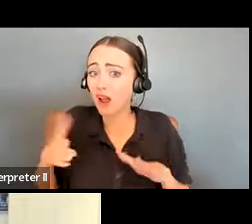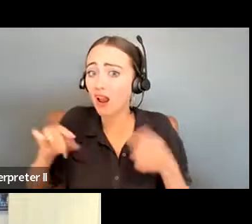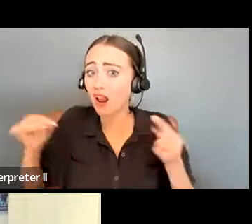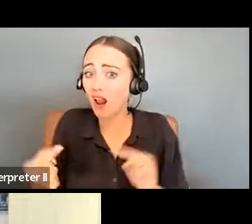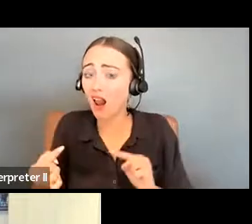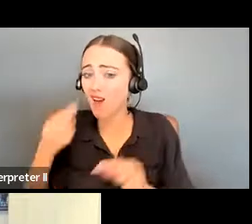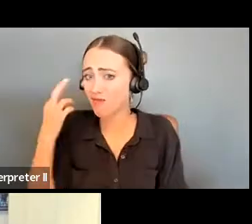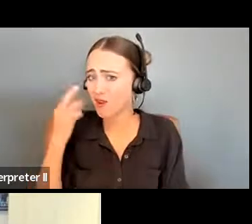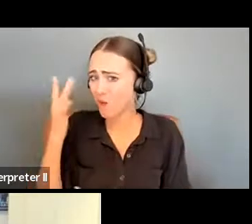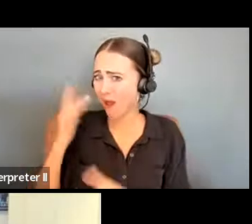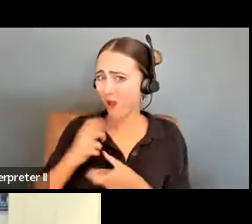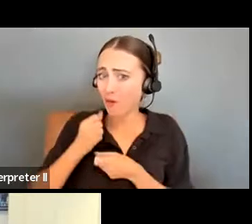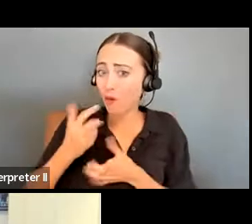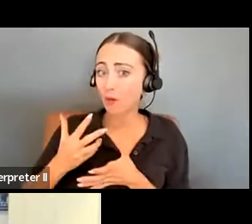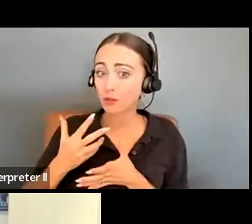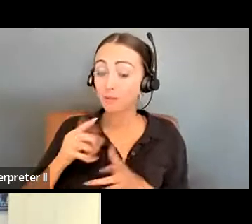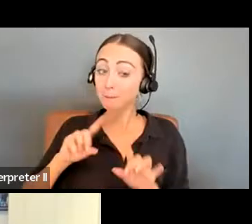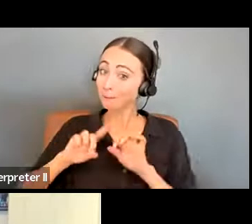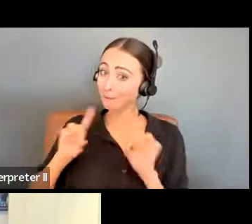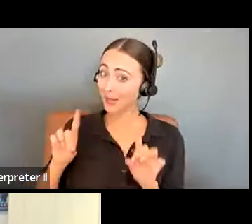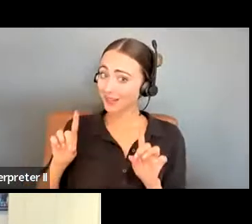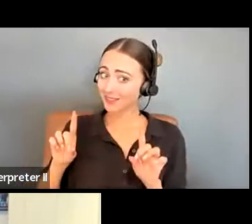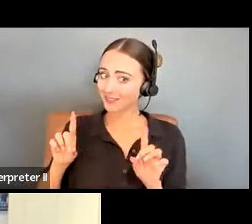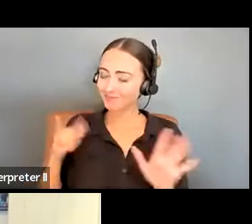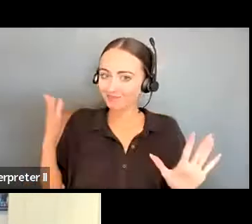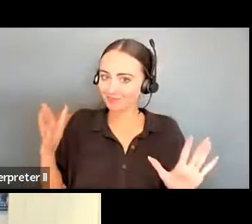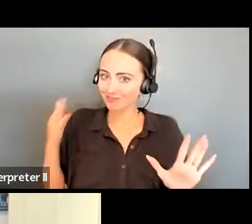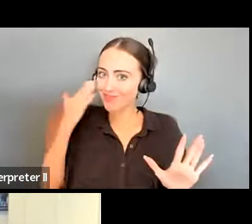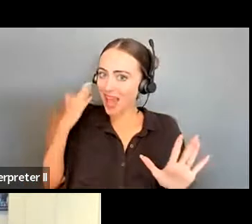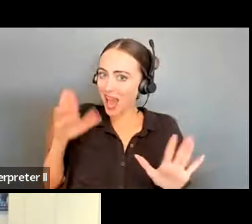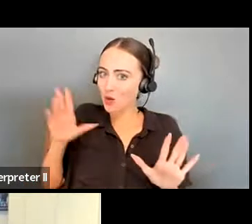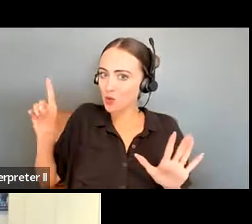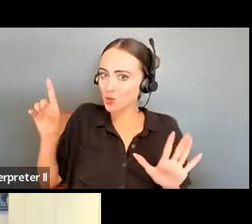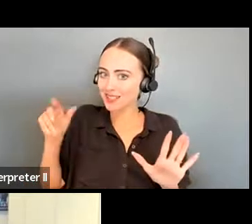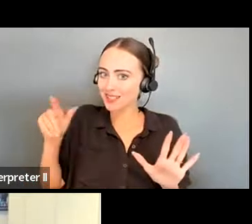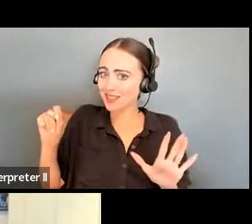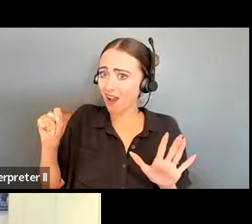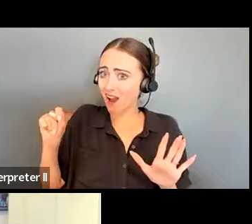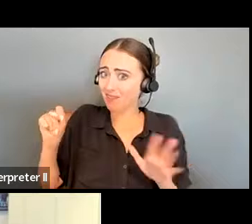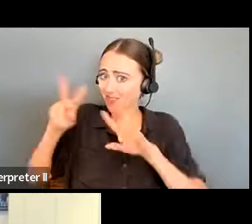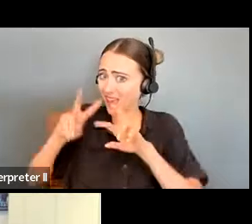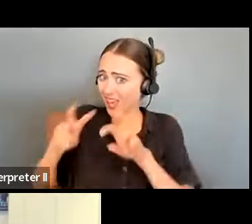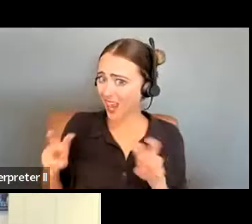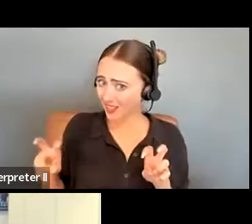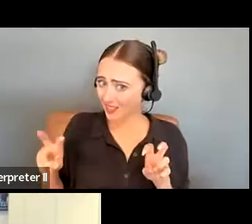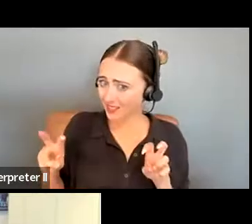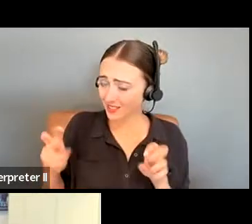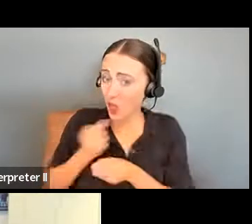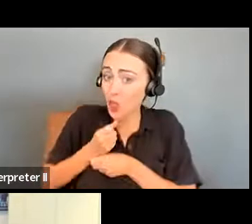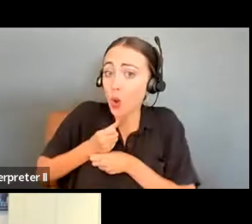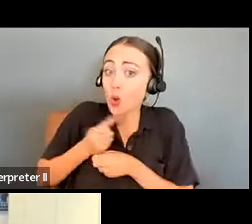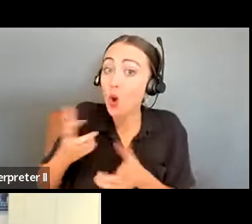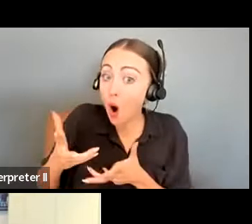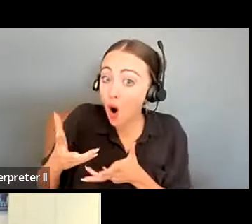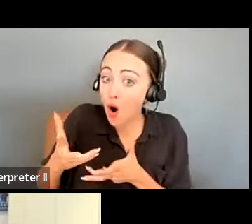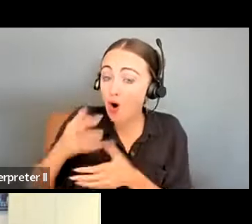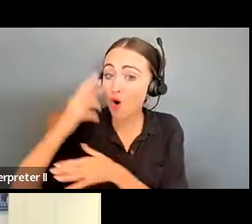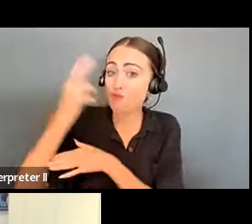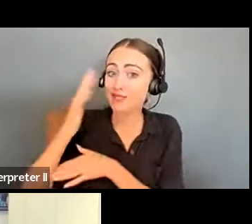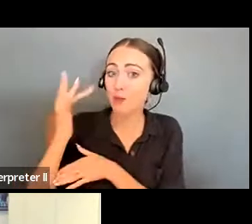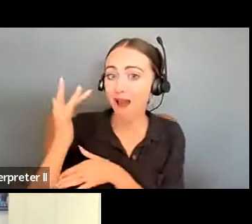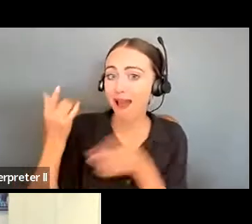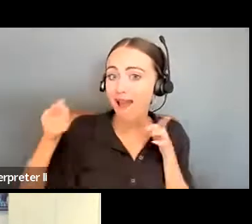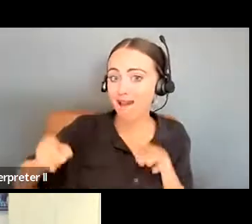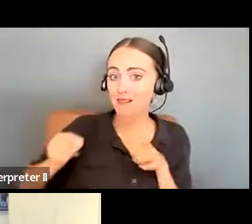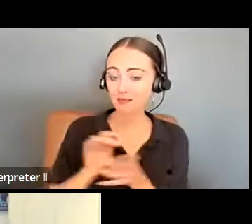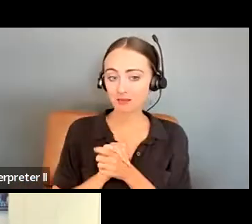death. But I don't know that DDOT has ever analyzed the causes of accidents.